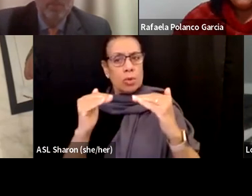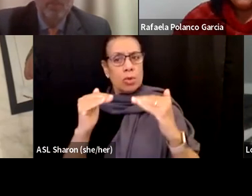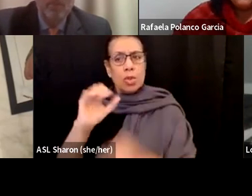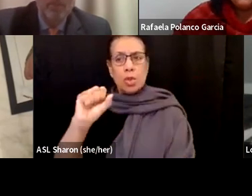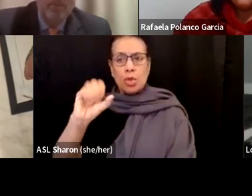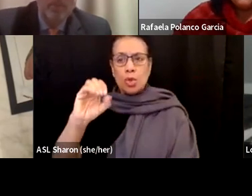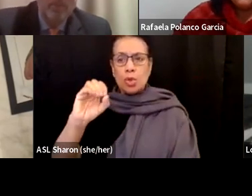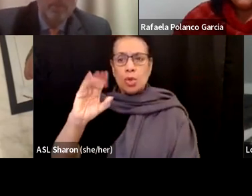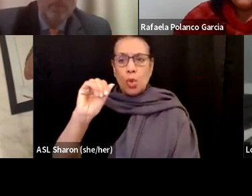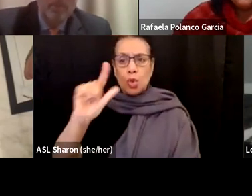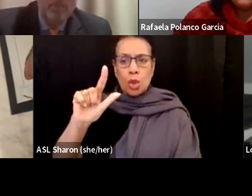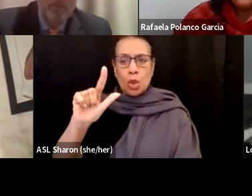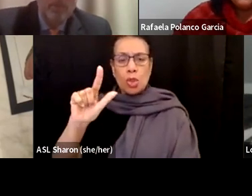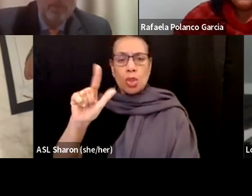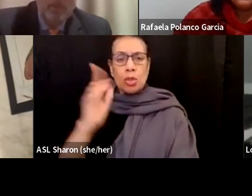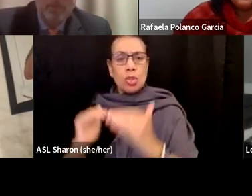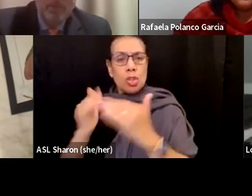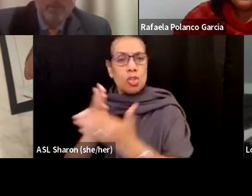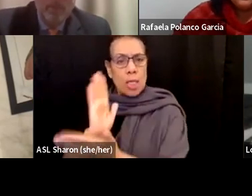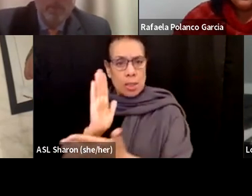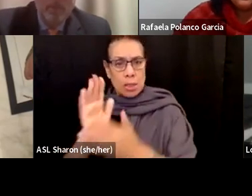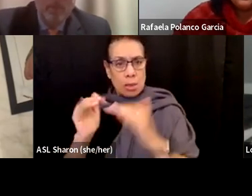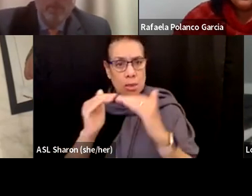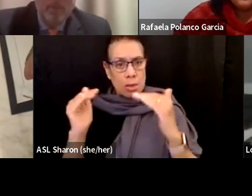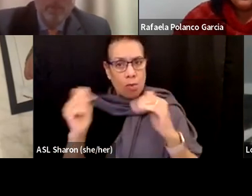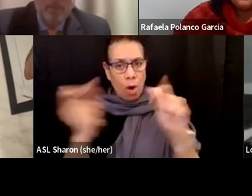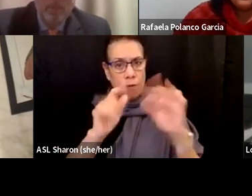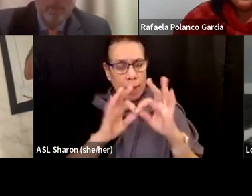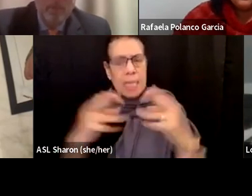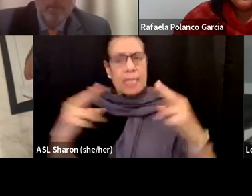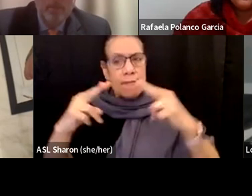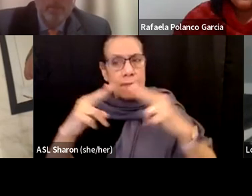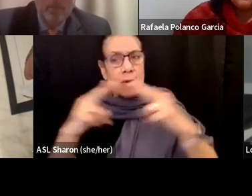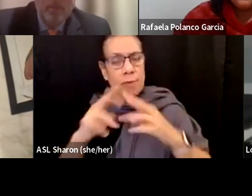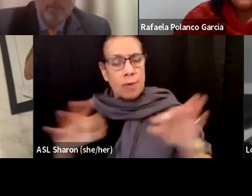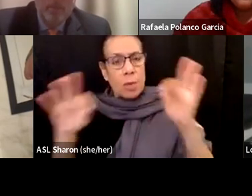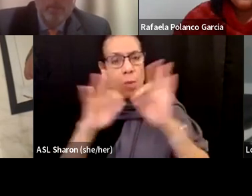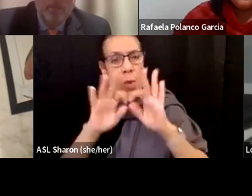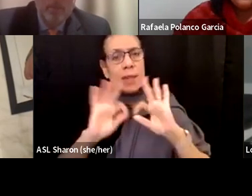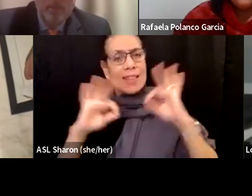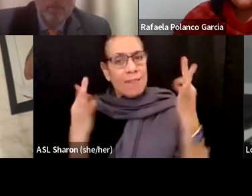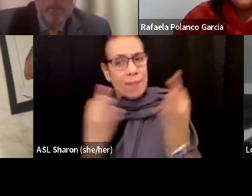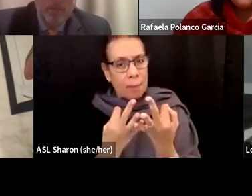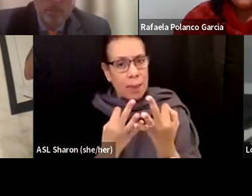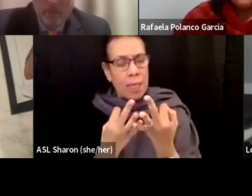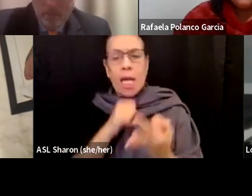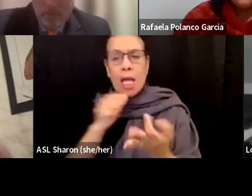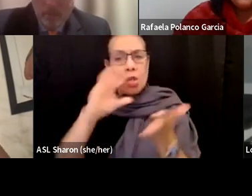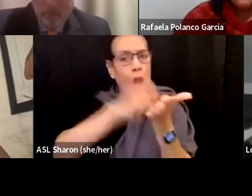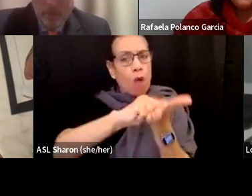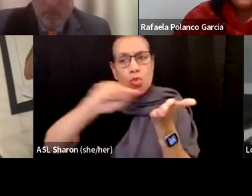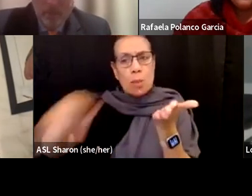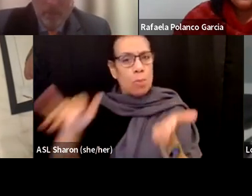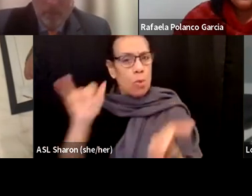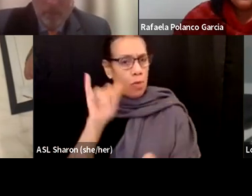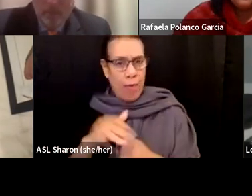inclusion when it comes to language so it is critical that families are incorporated and that privilege not be removed in this case